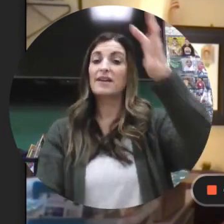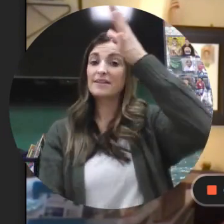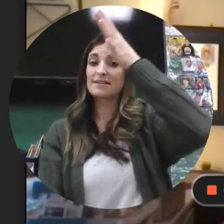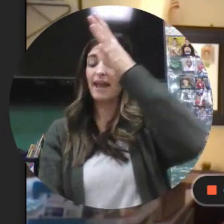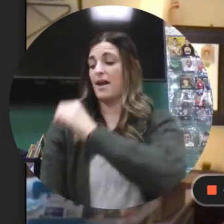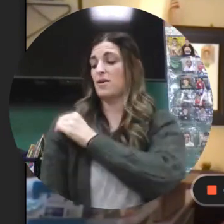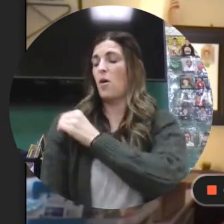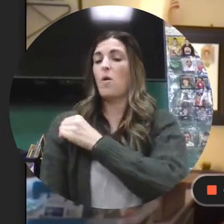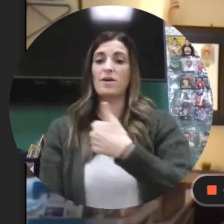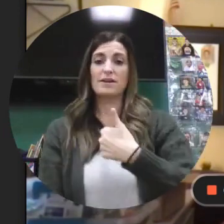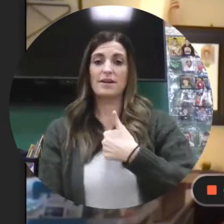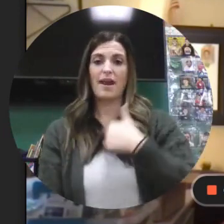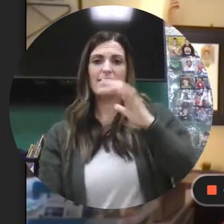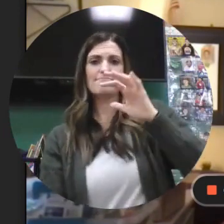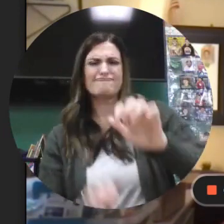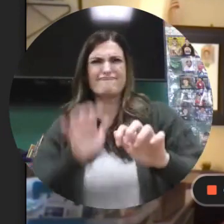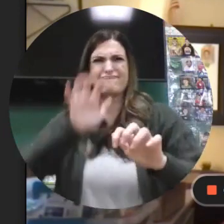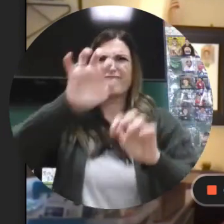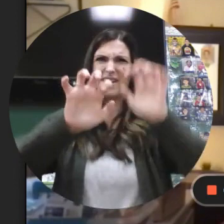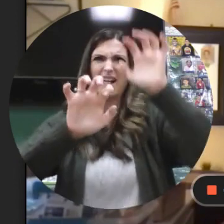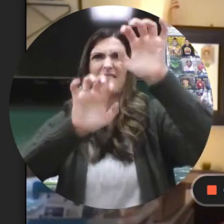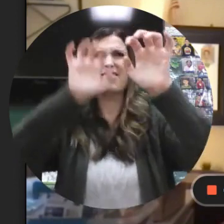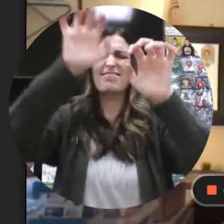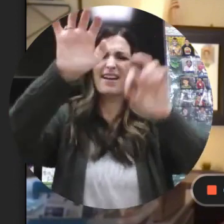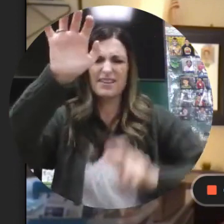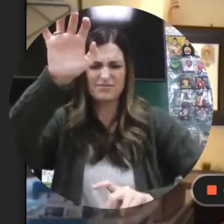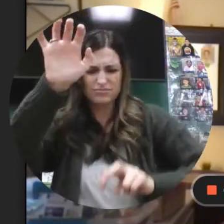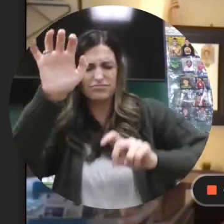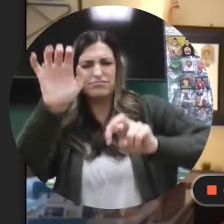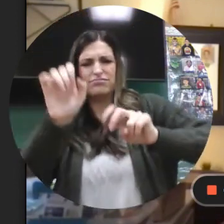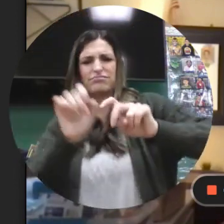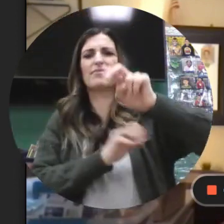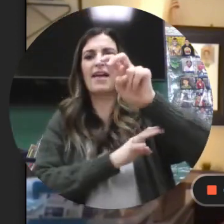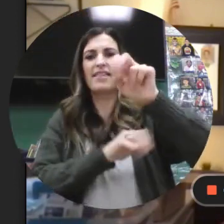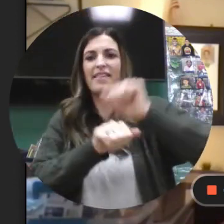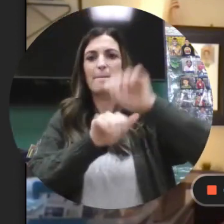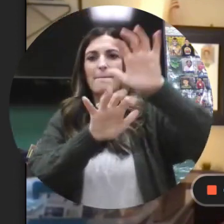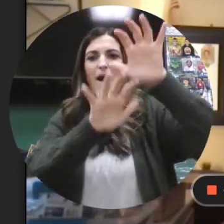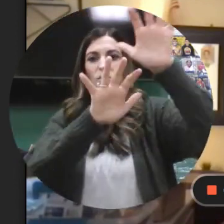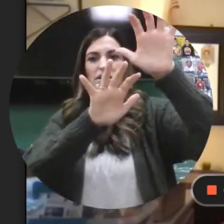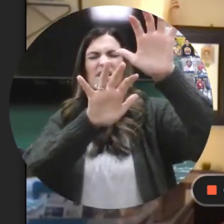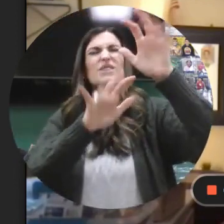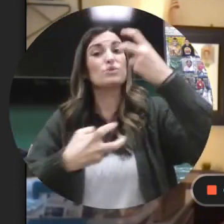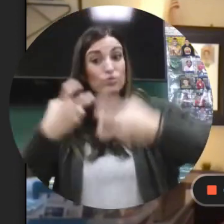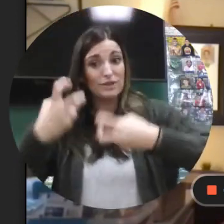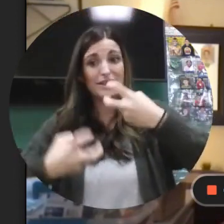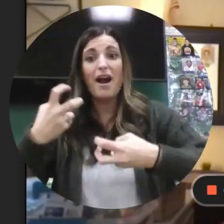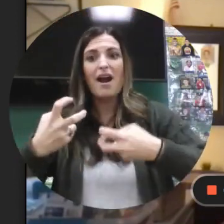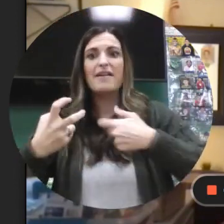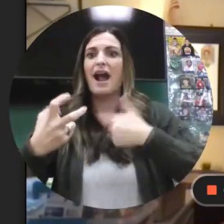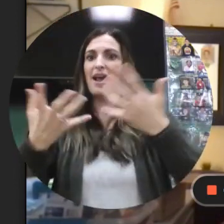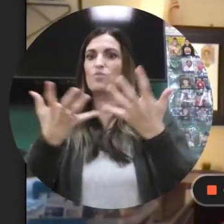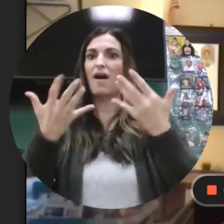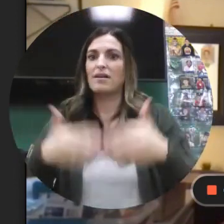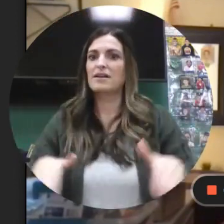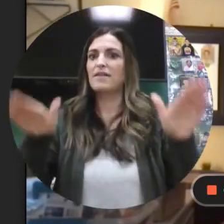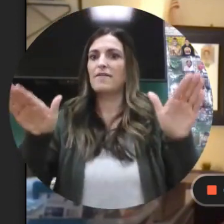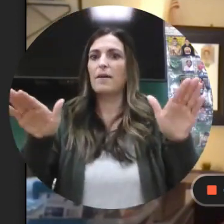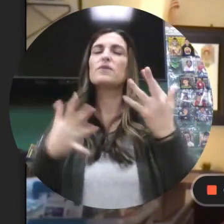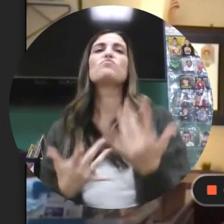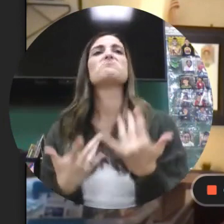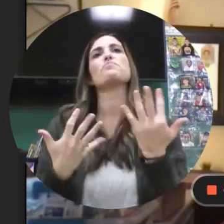mountain one day, and it was a hard hike at the top. I wanted to give up and sit by the trail side and wait for them to come back